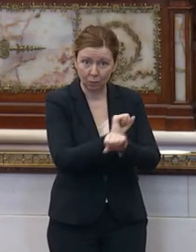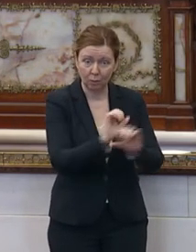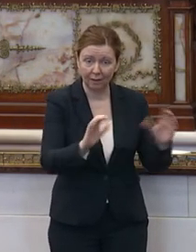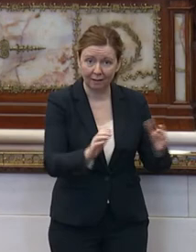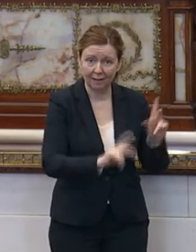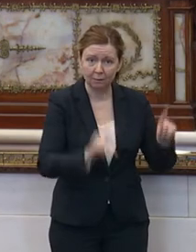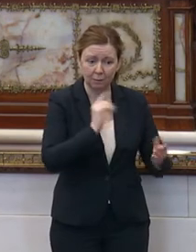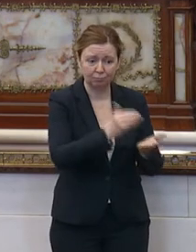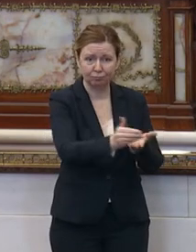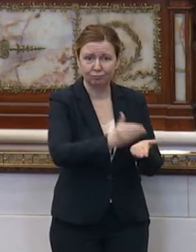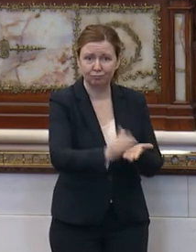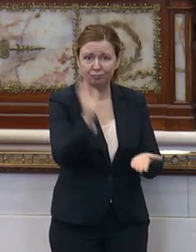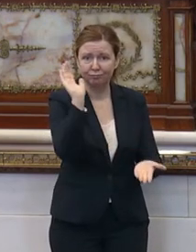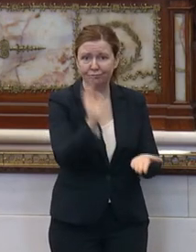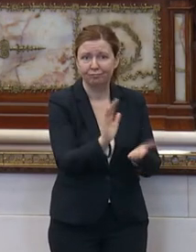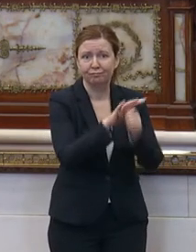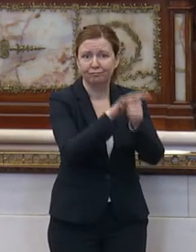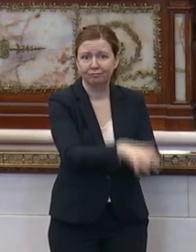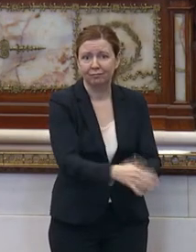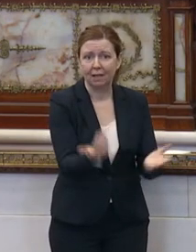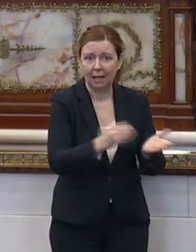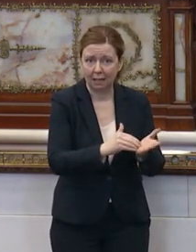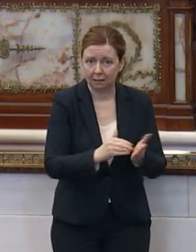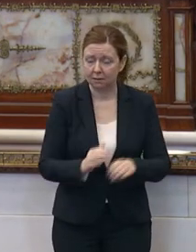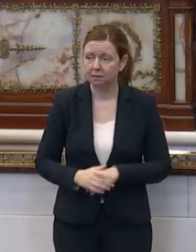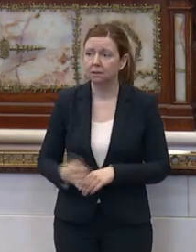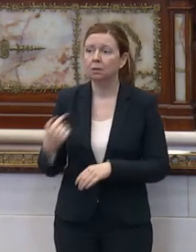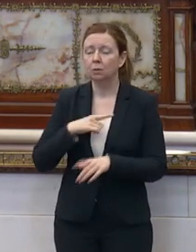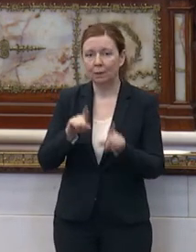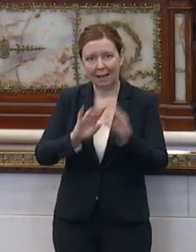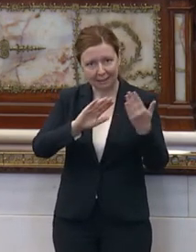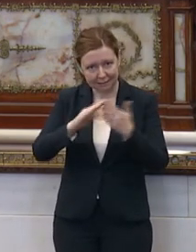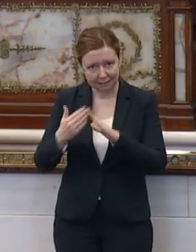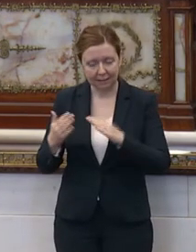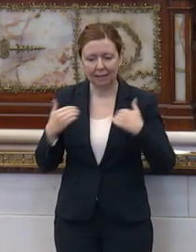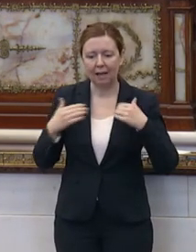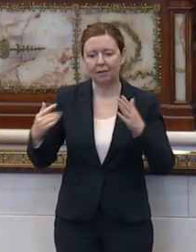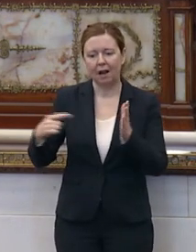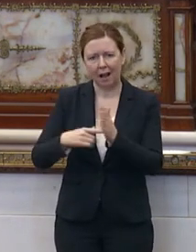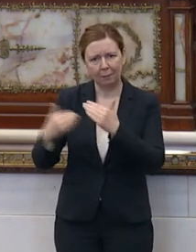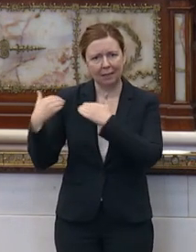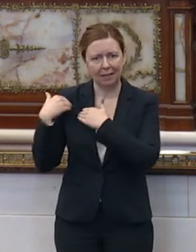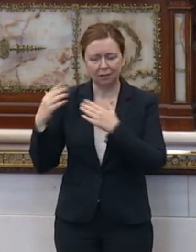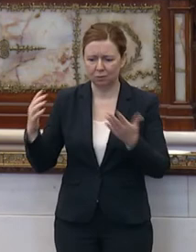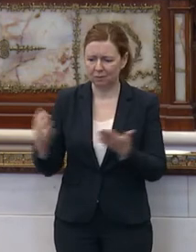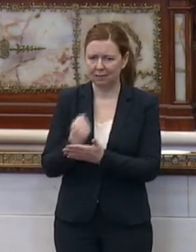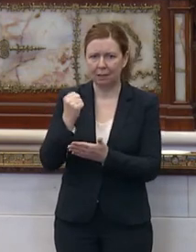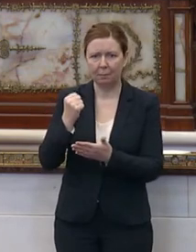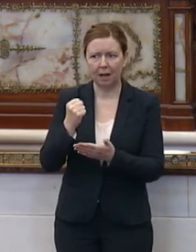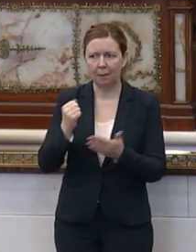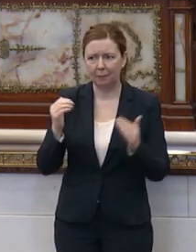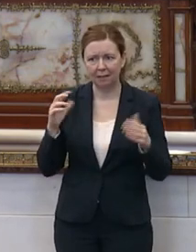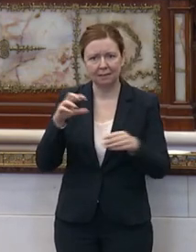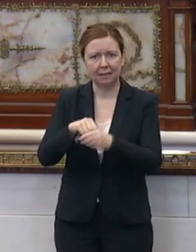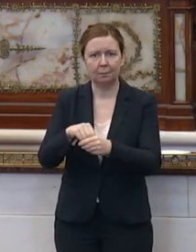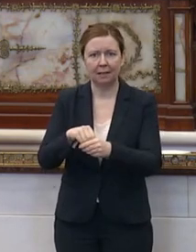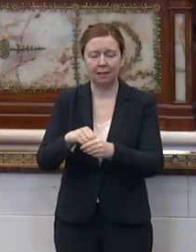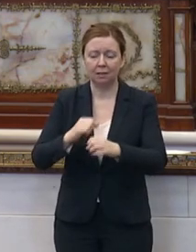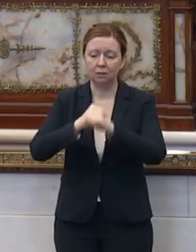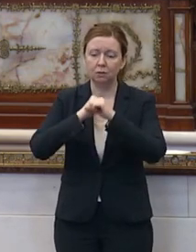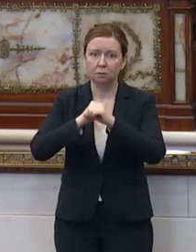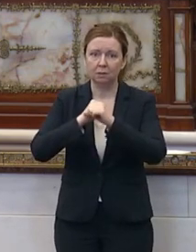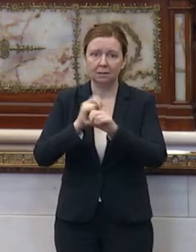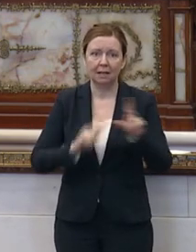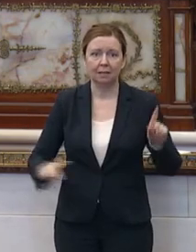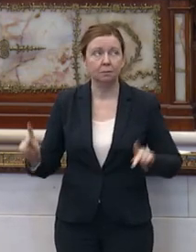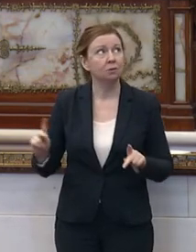are losing again and again and again. We as a city have an obligation to step up and to step in, to protect